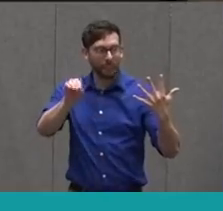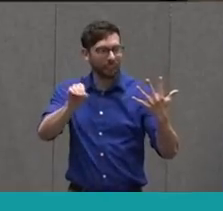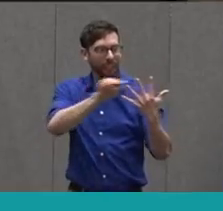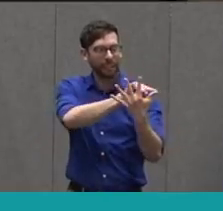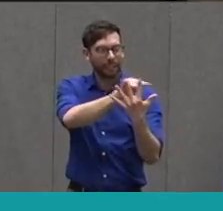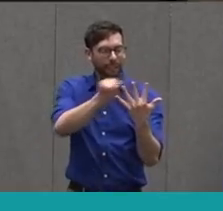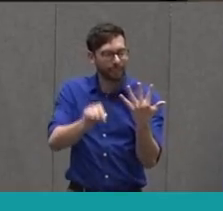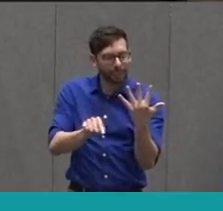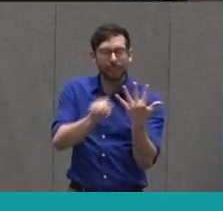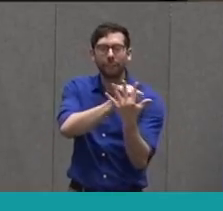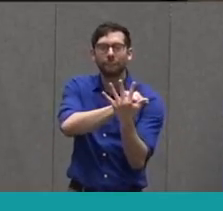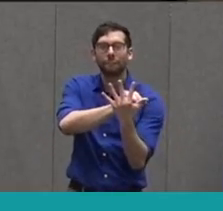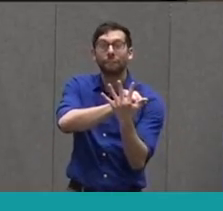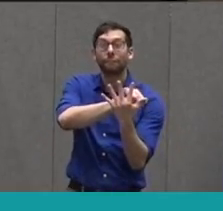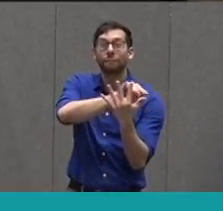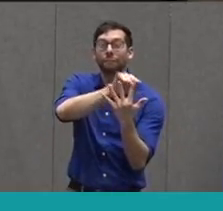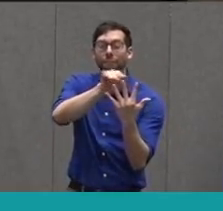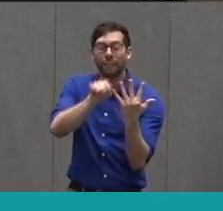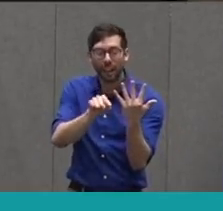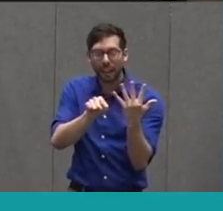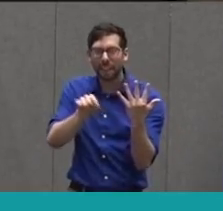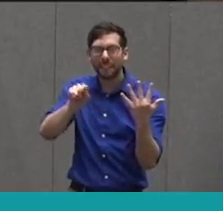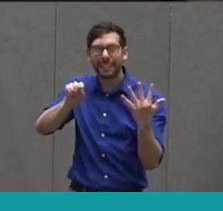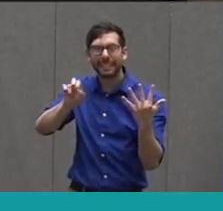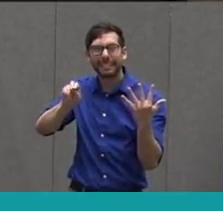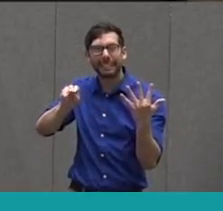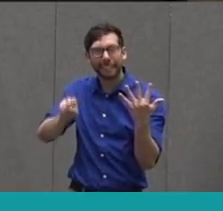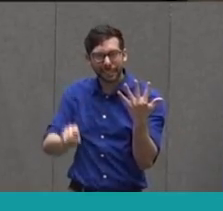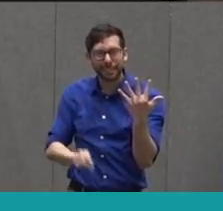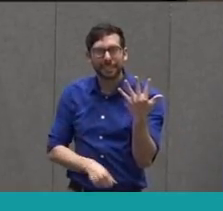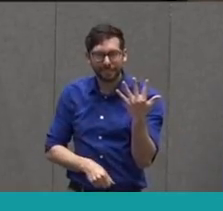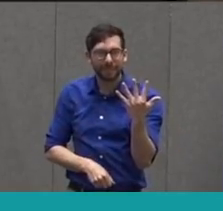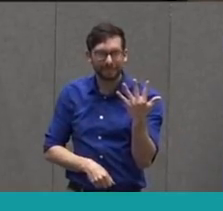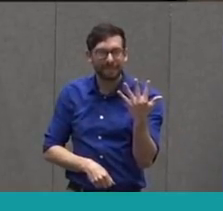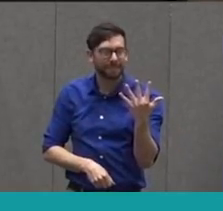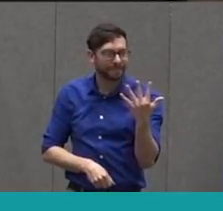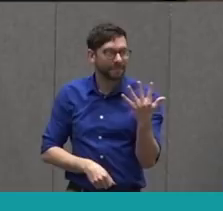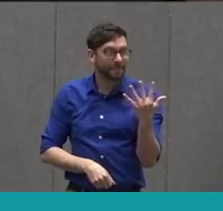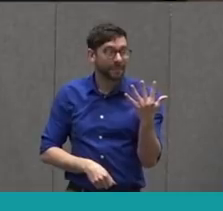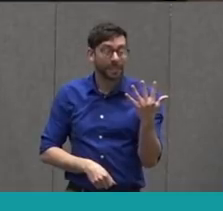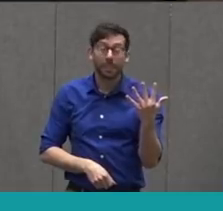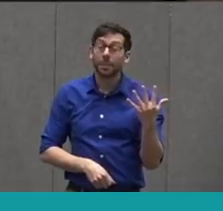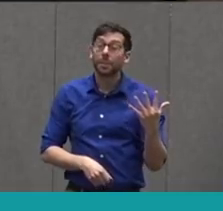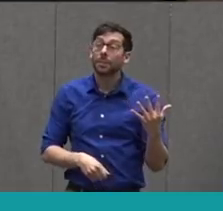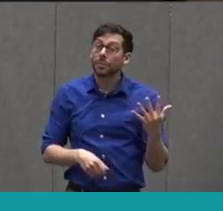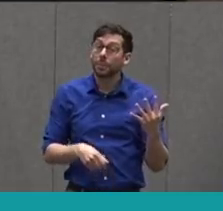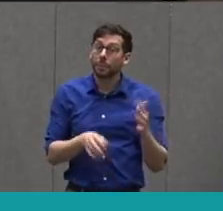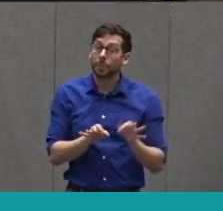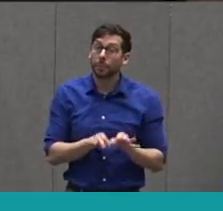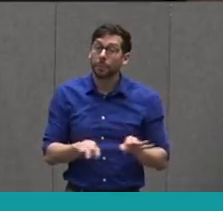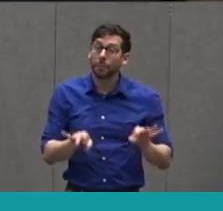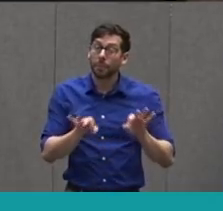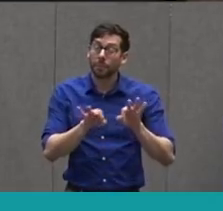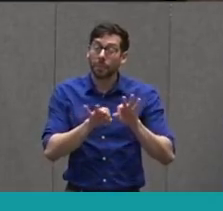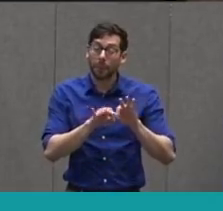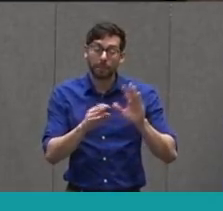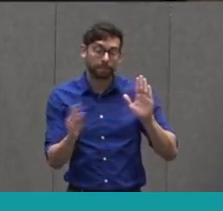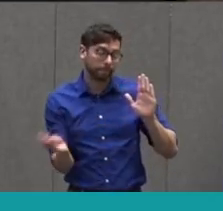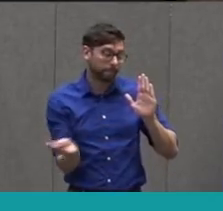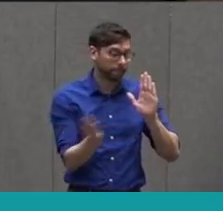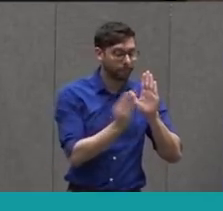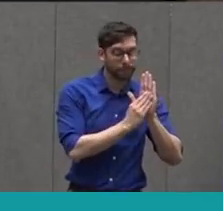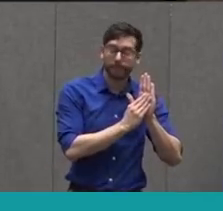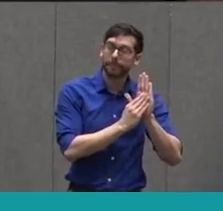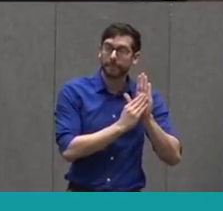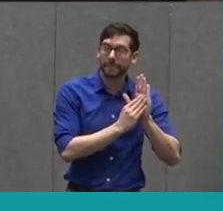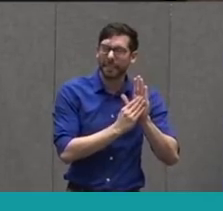50. Now we want to make sure that we again place that 5 for 5